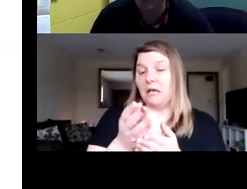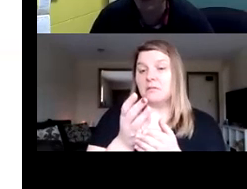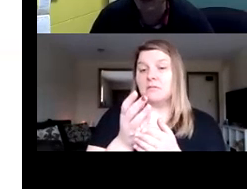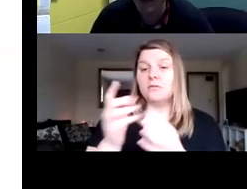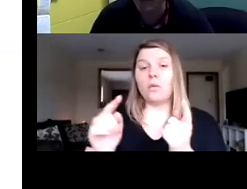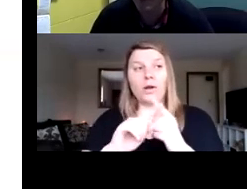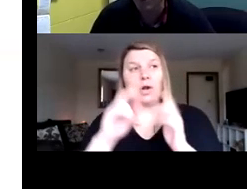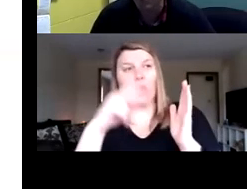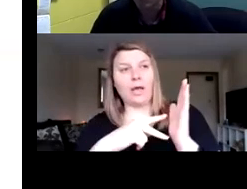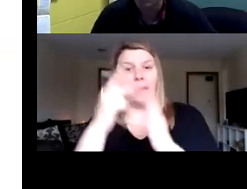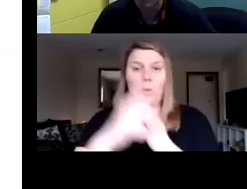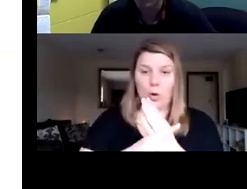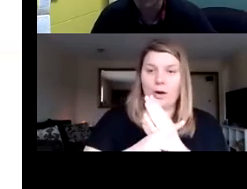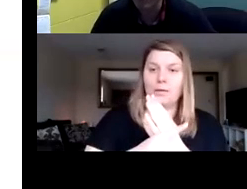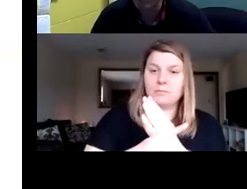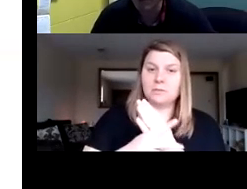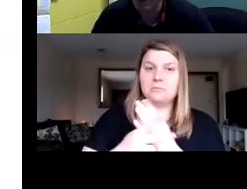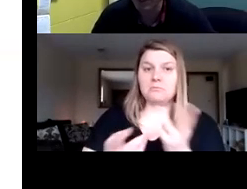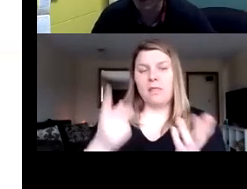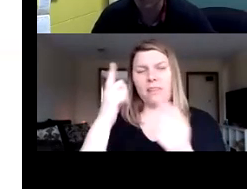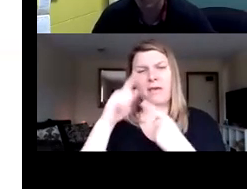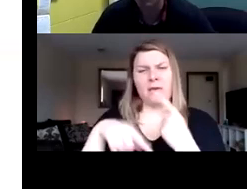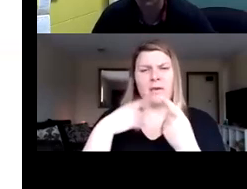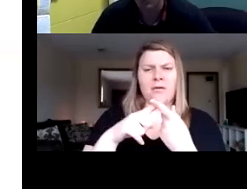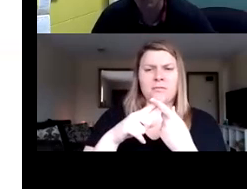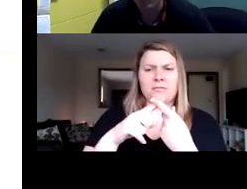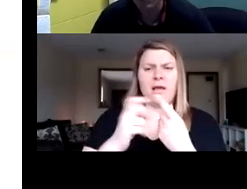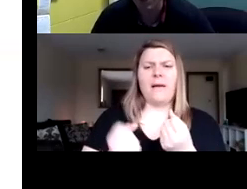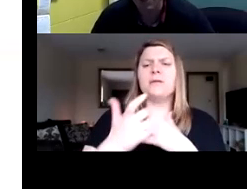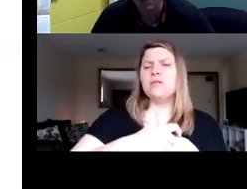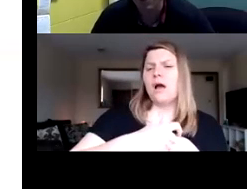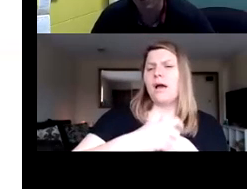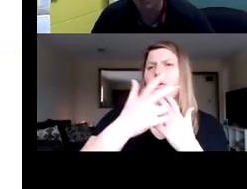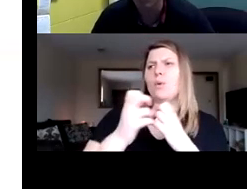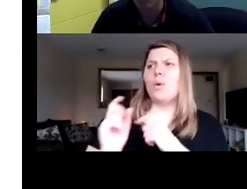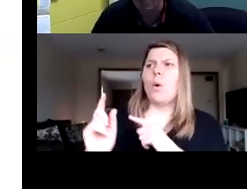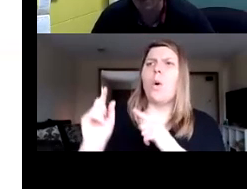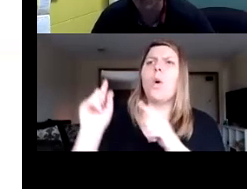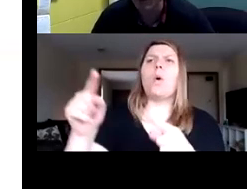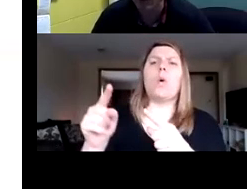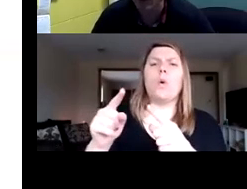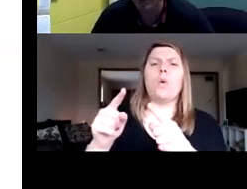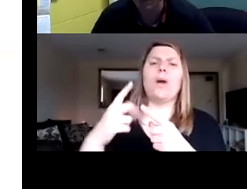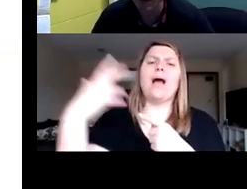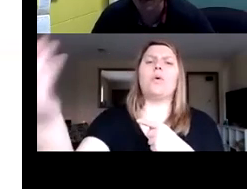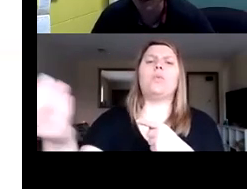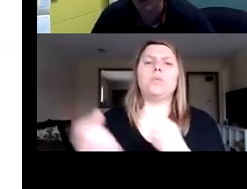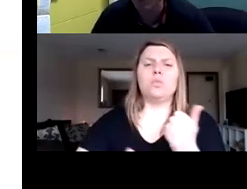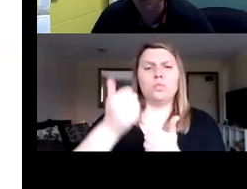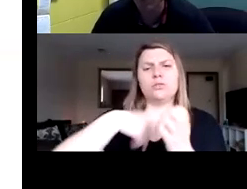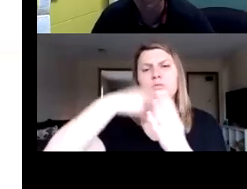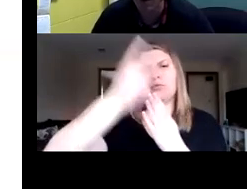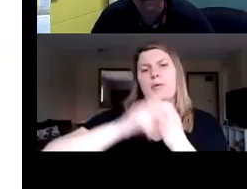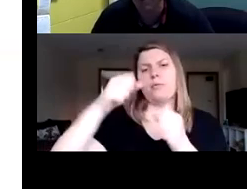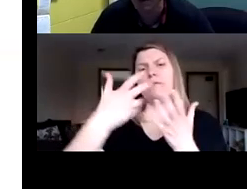looking at programs, think about like how much time you want to spend away, and which programs provide you